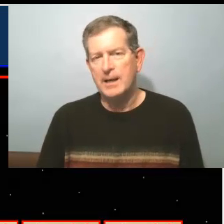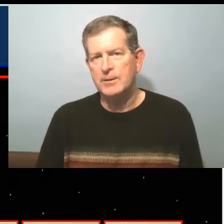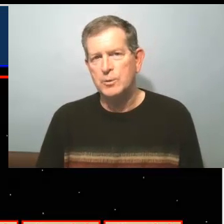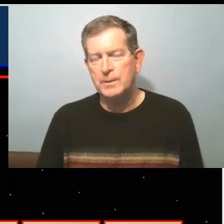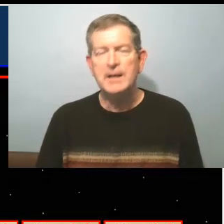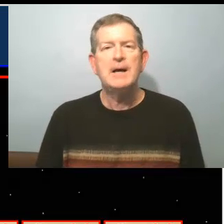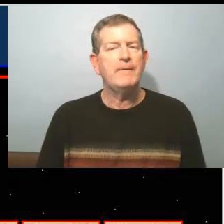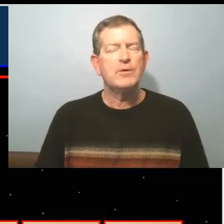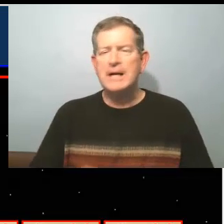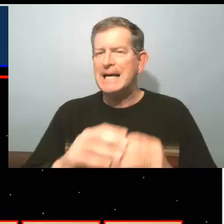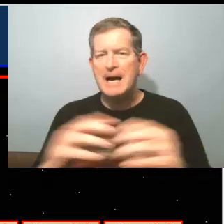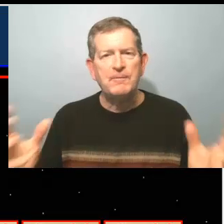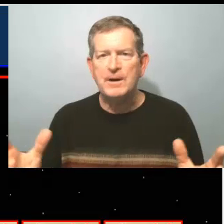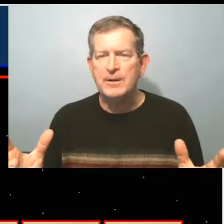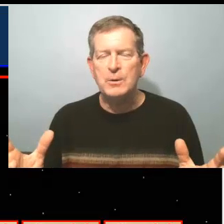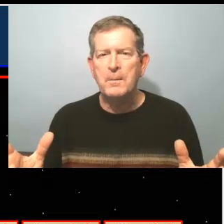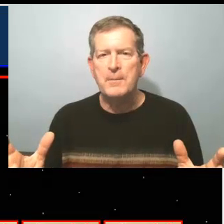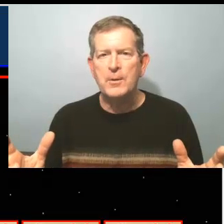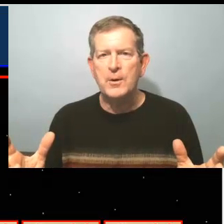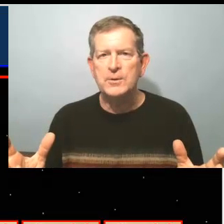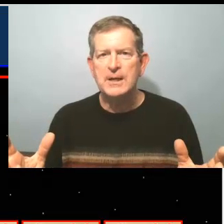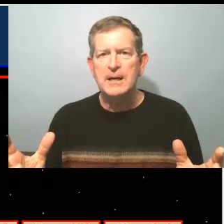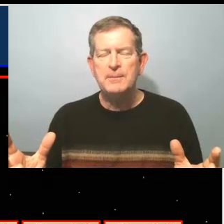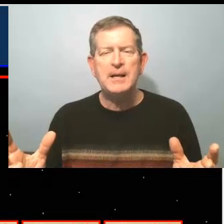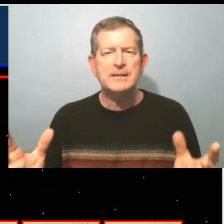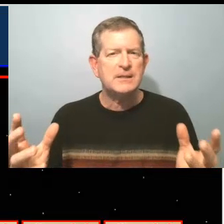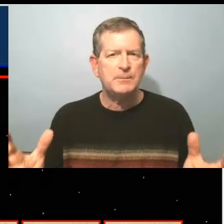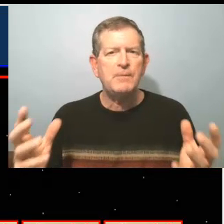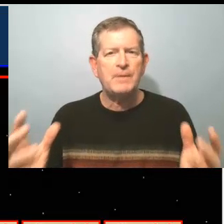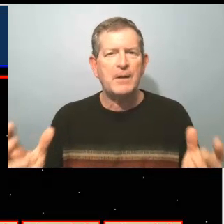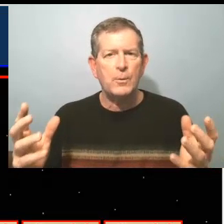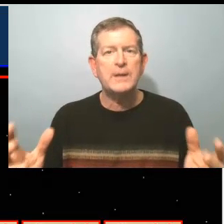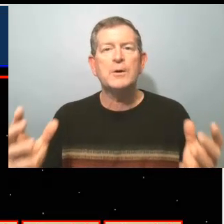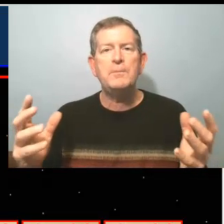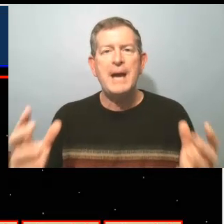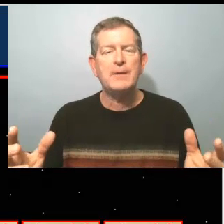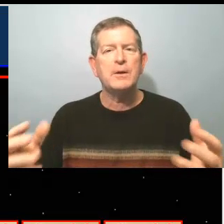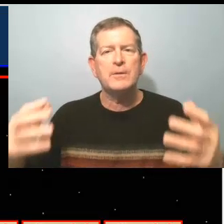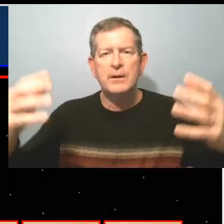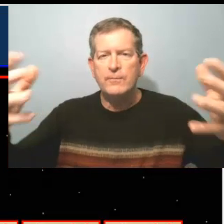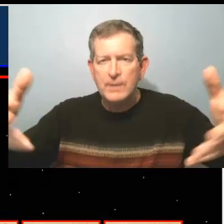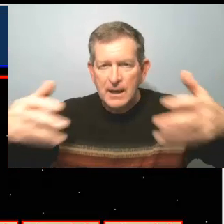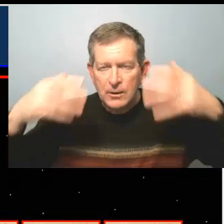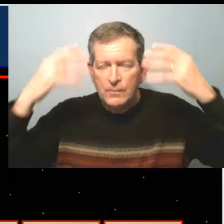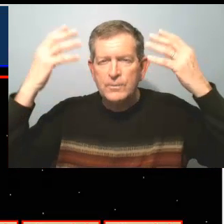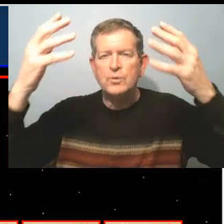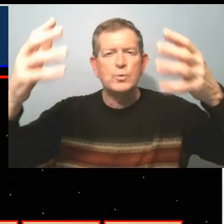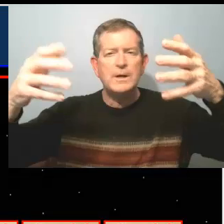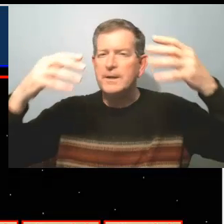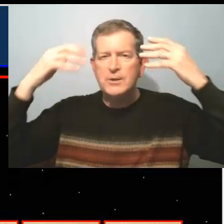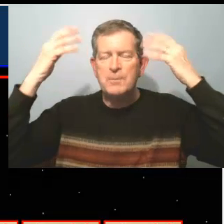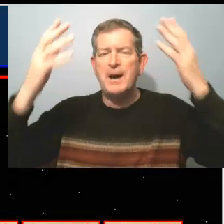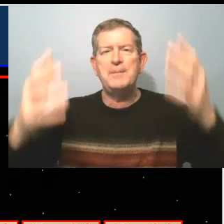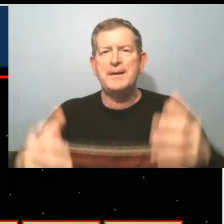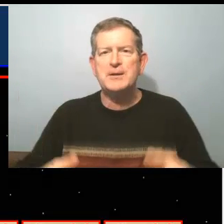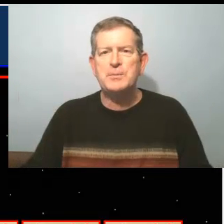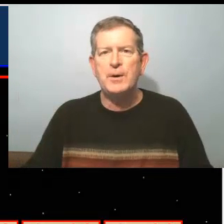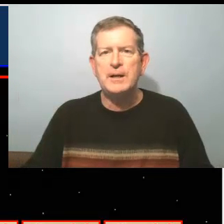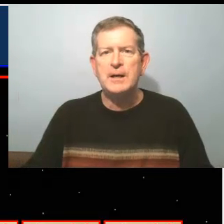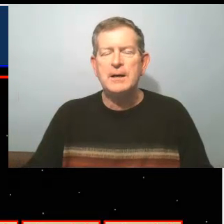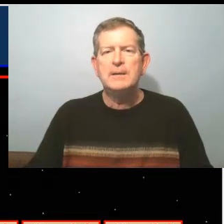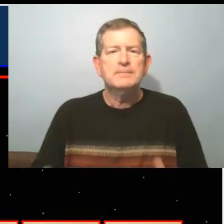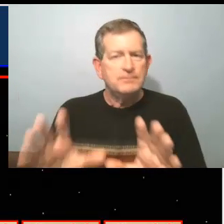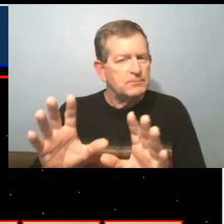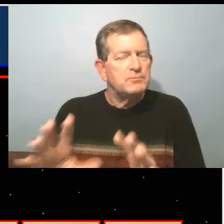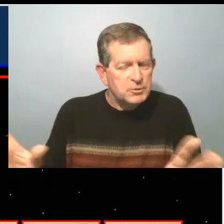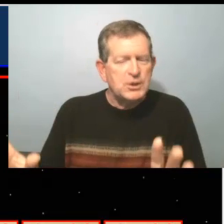ils oublient, elles oublient. If you're confident that you'll remember those because they simply follow the regular pattern that you've drilled into your mind by this